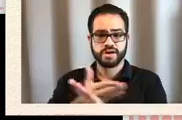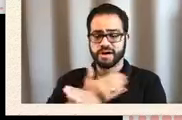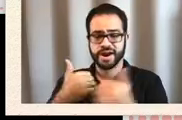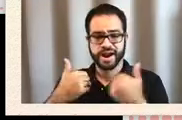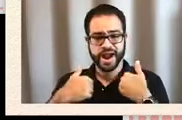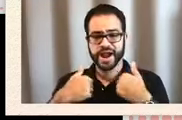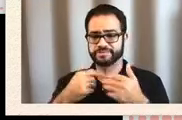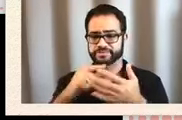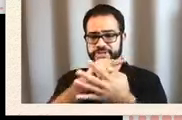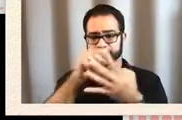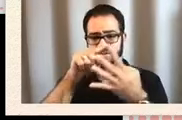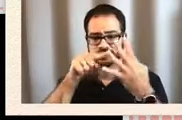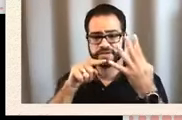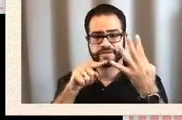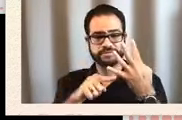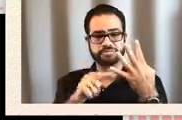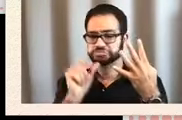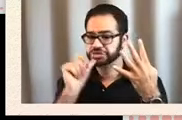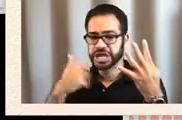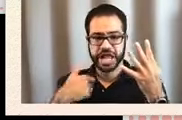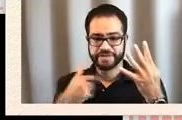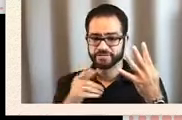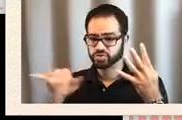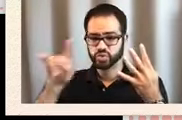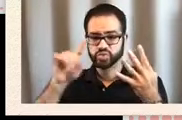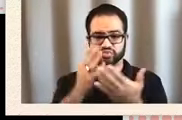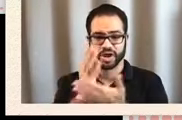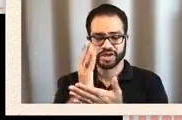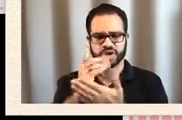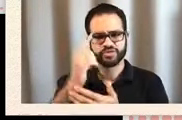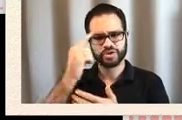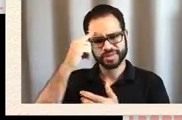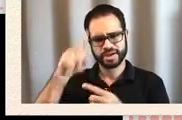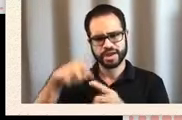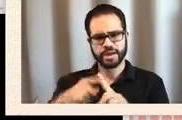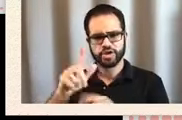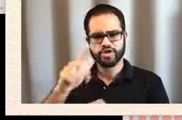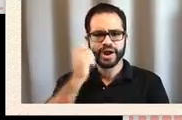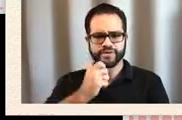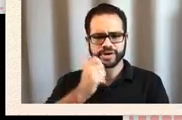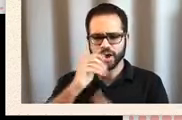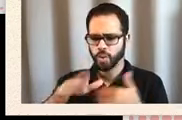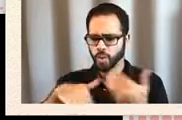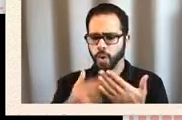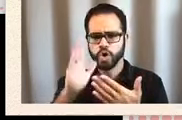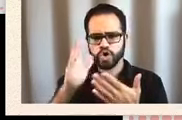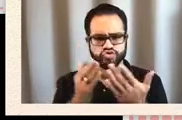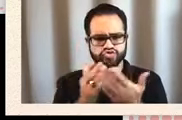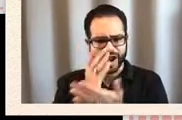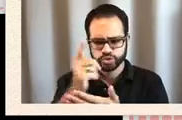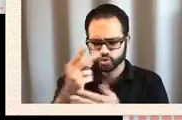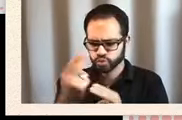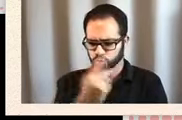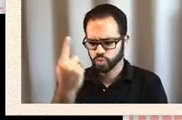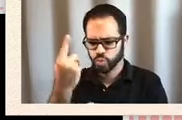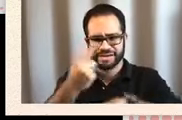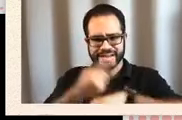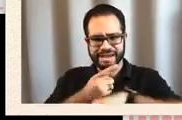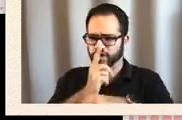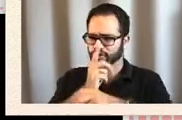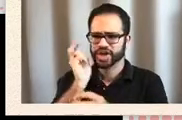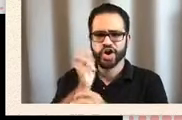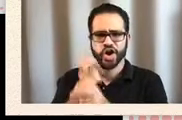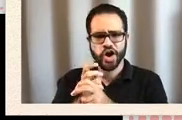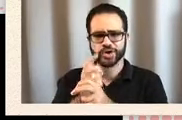rights. So if you really kind of think about it again in your day-to-day, think about all the rights that you use in one day and how hard it would be to be who